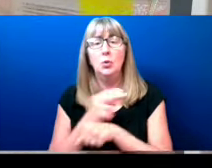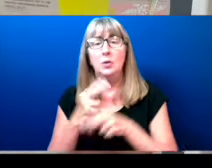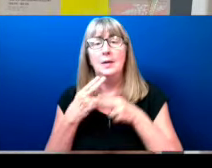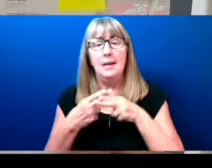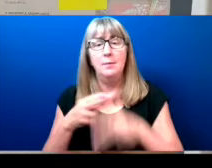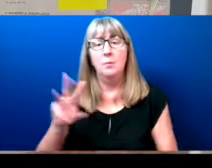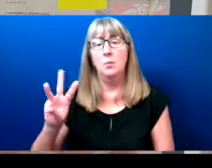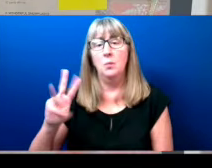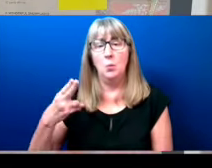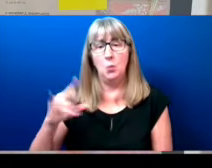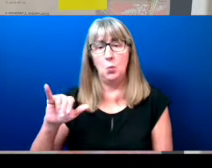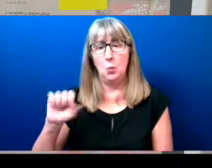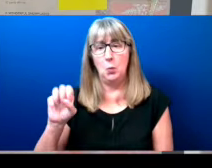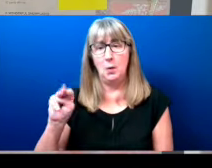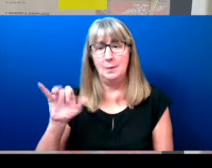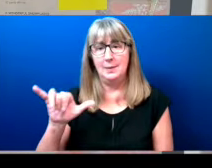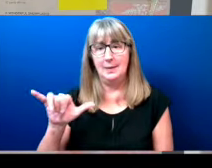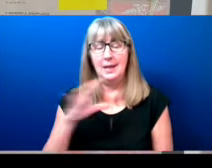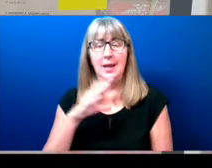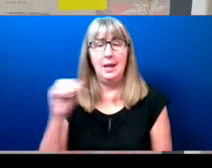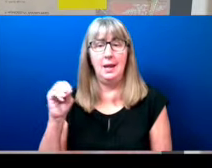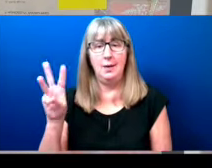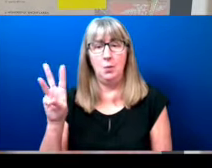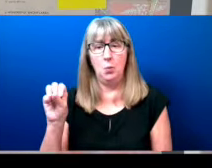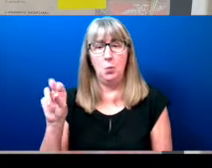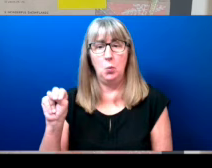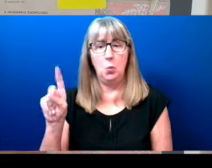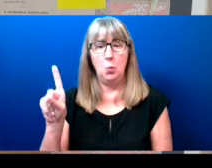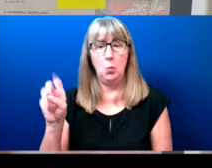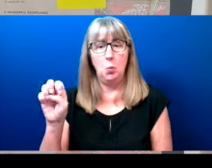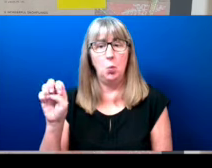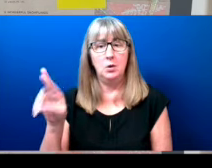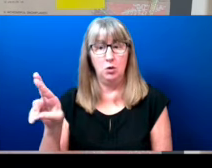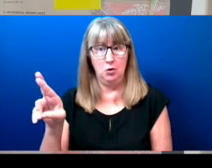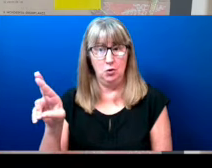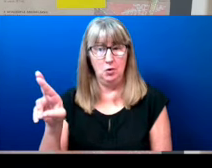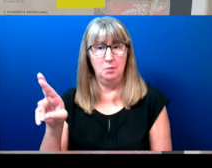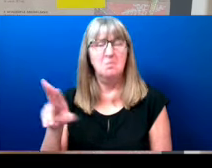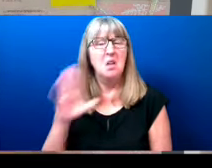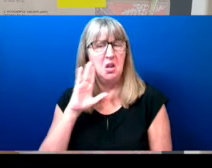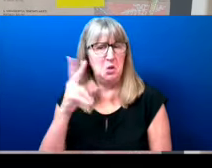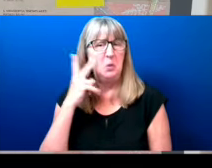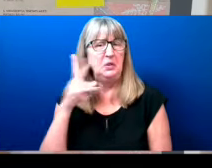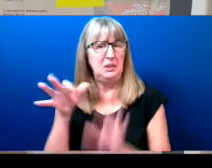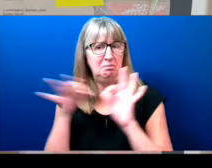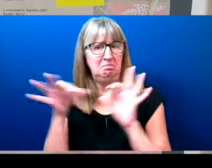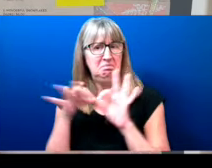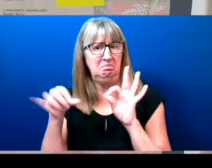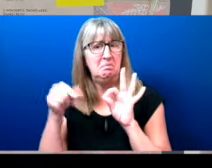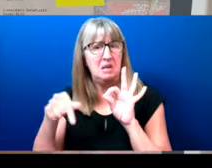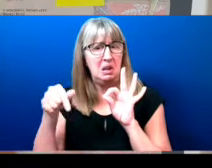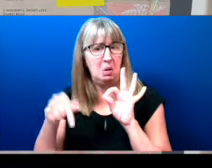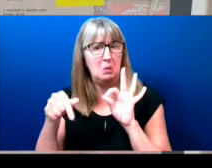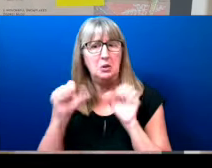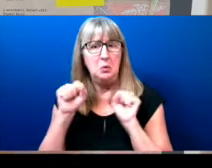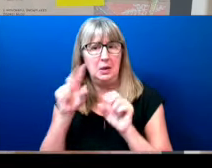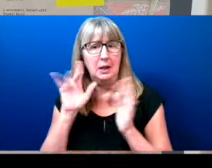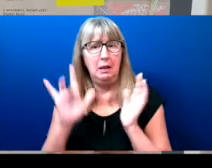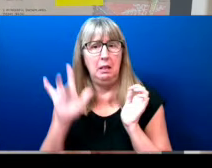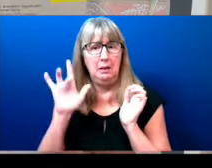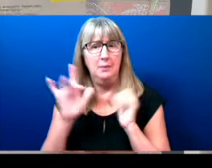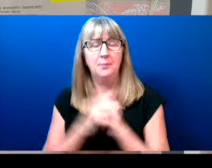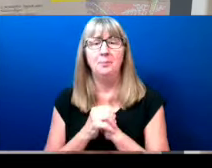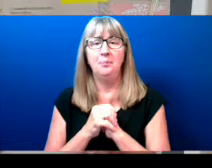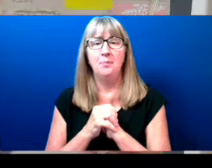cards or use this set. And then there's the set, how to order. You can order just pieces of it or the whole